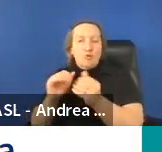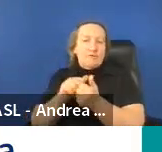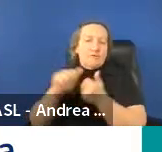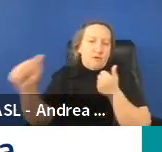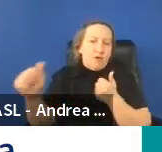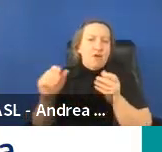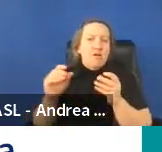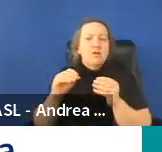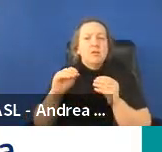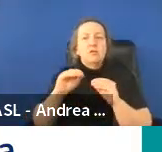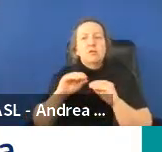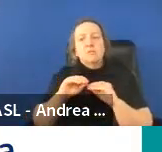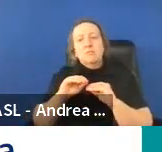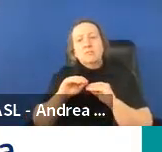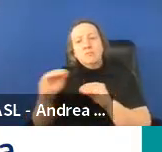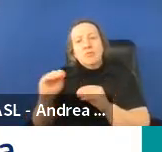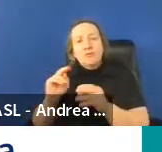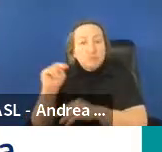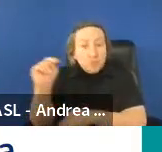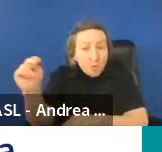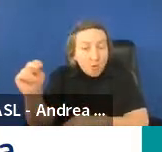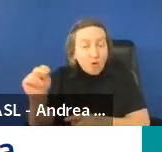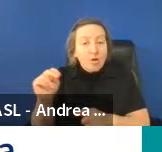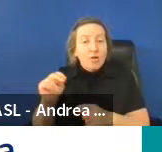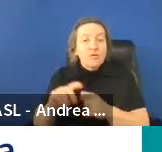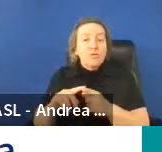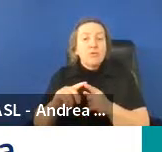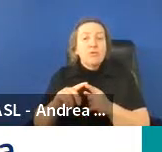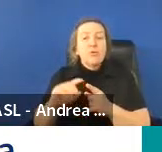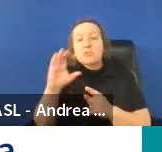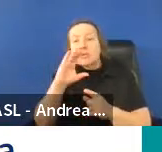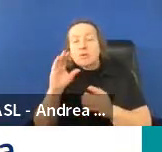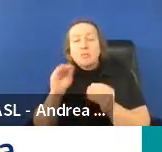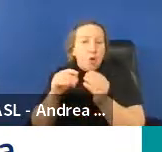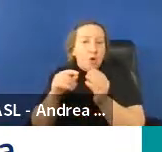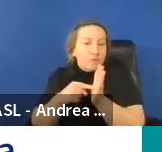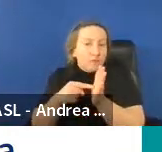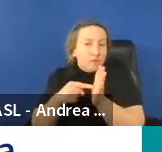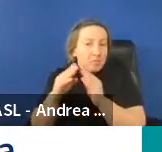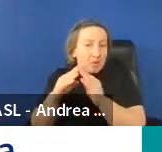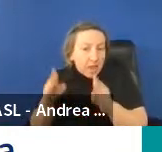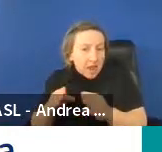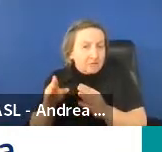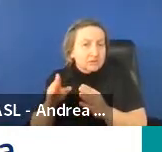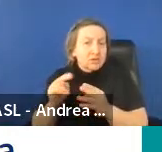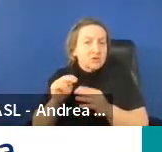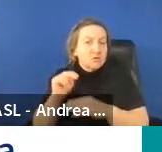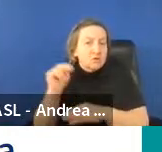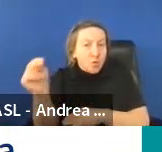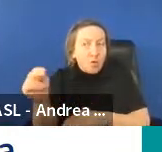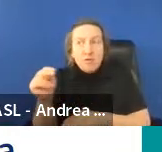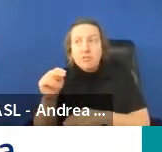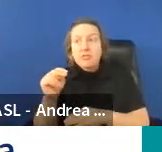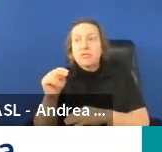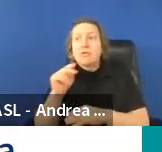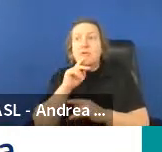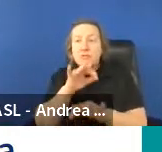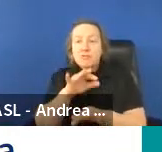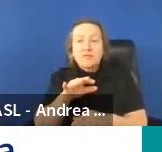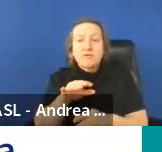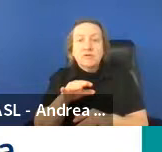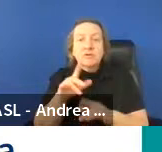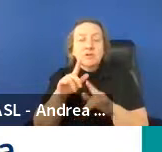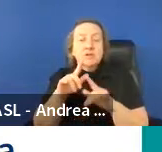of the river, or seeking out more affordable housing north of the Columbia River, but still